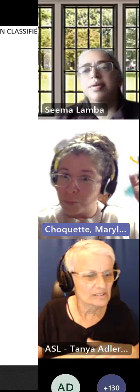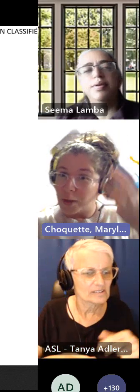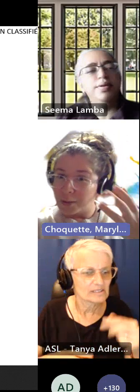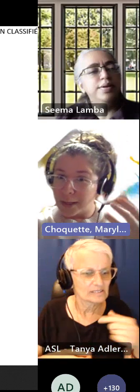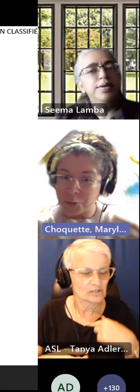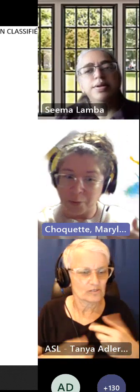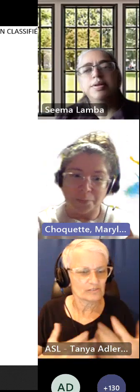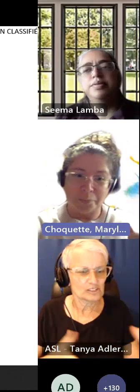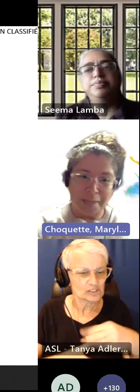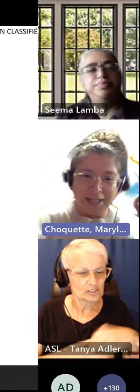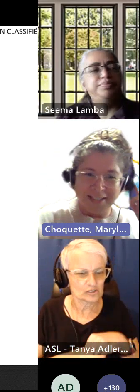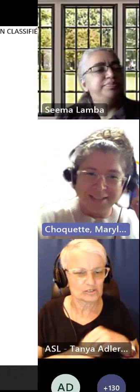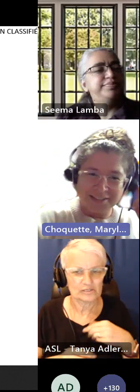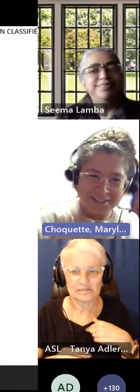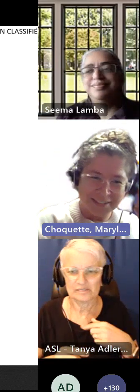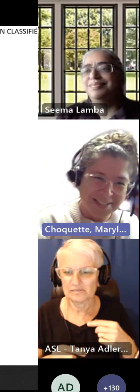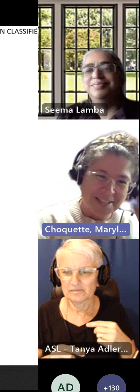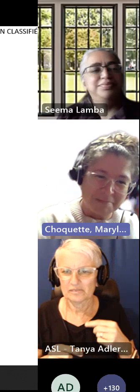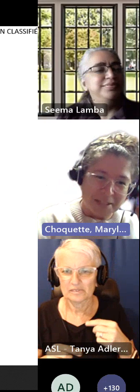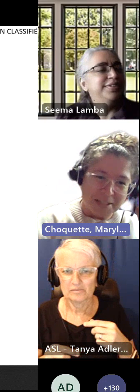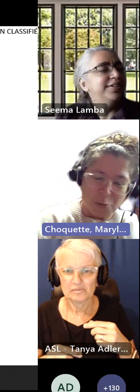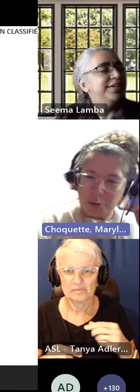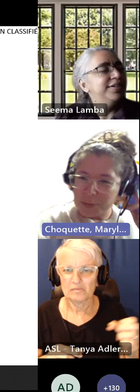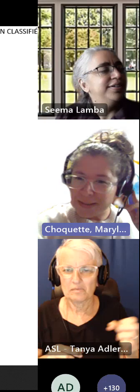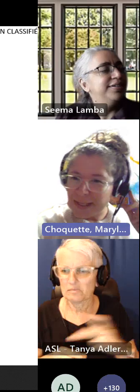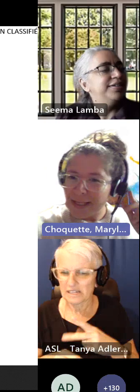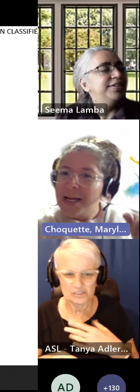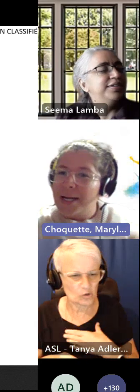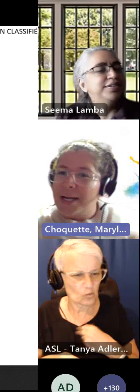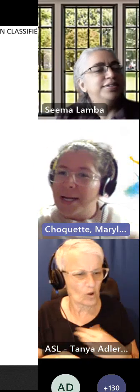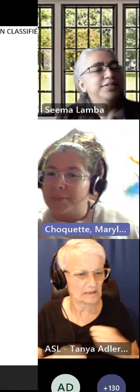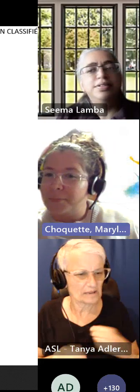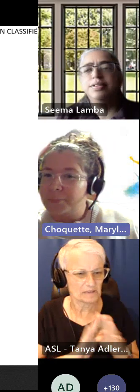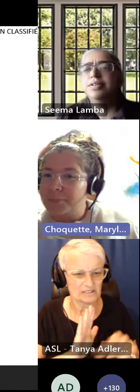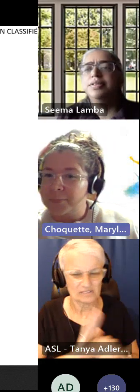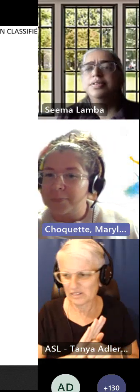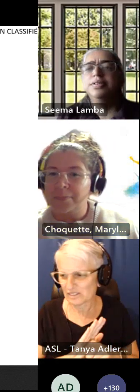the white background. Merci pour le conseil.